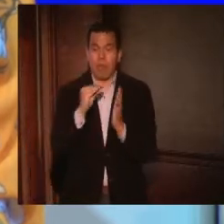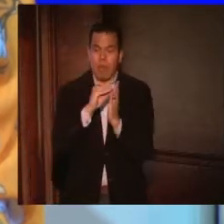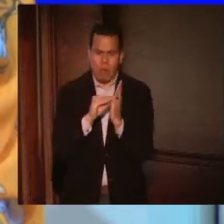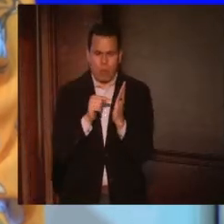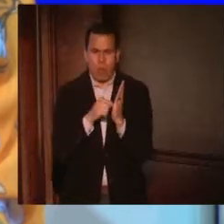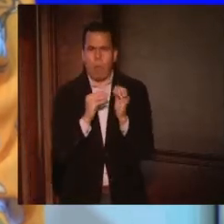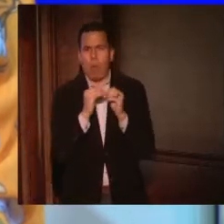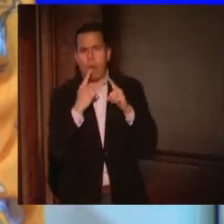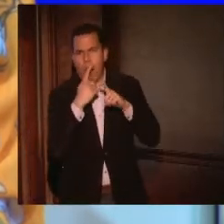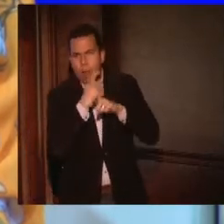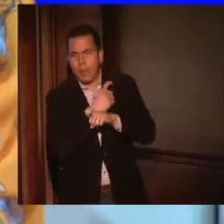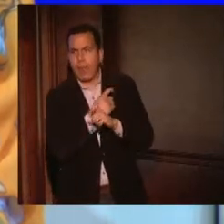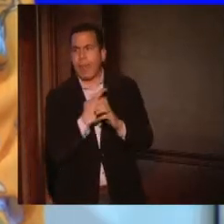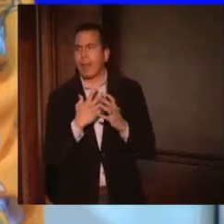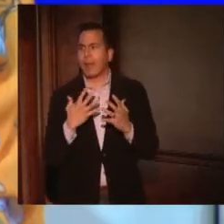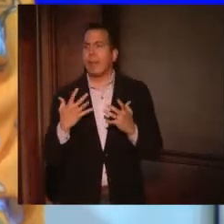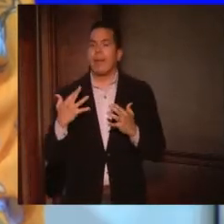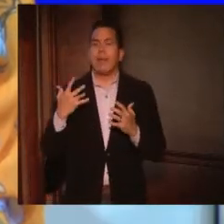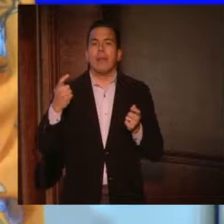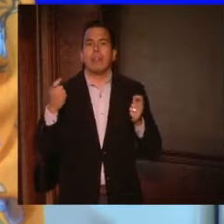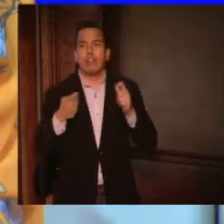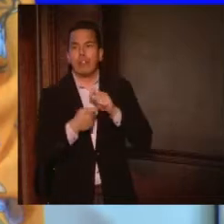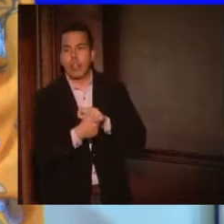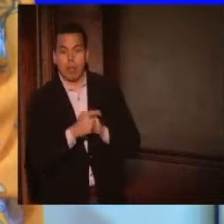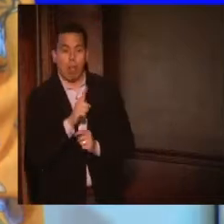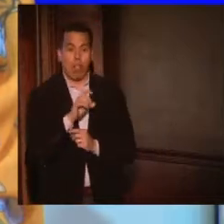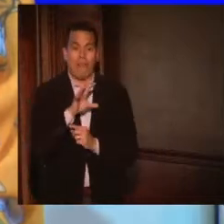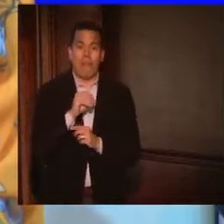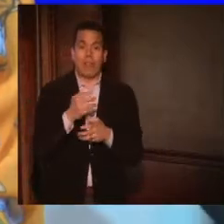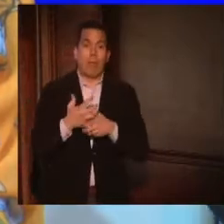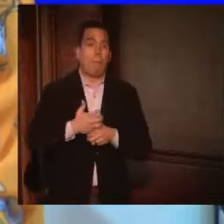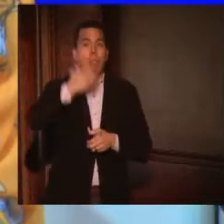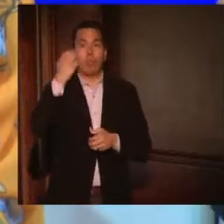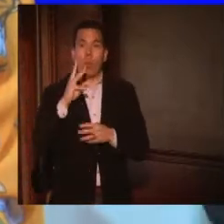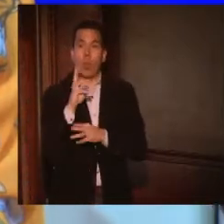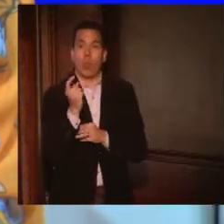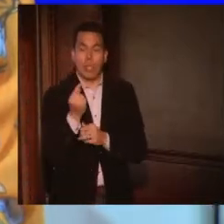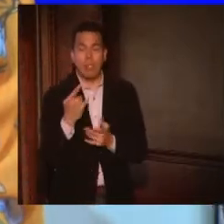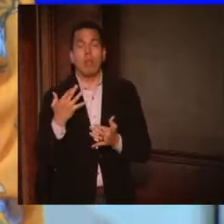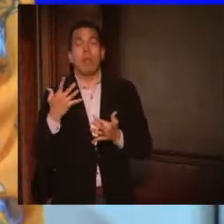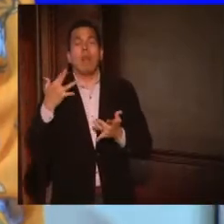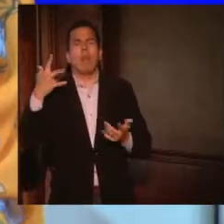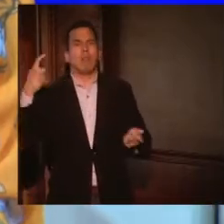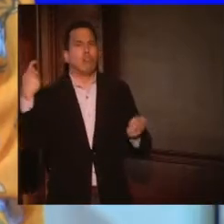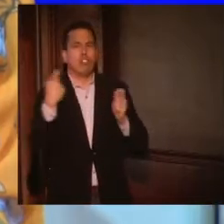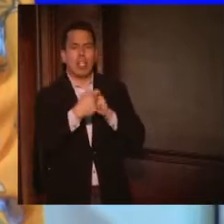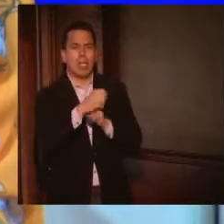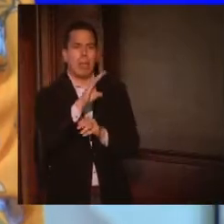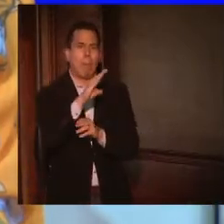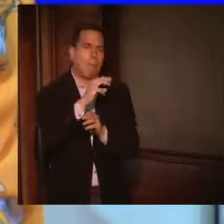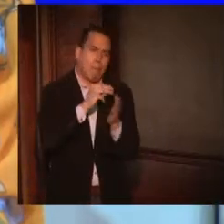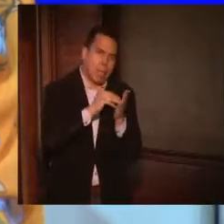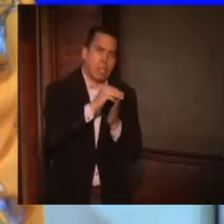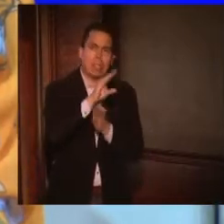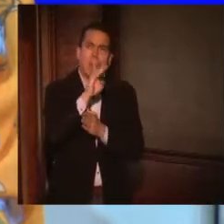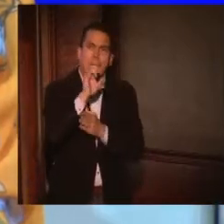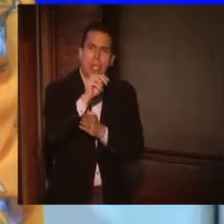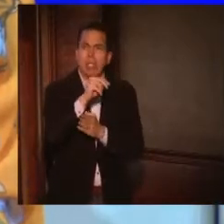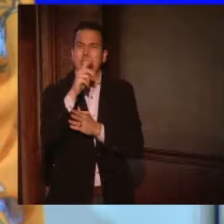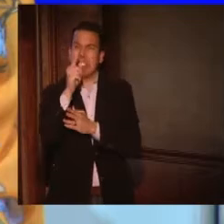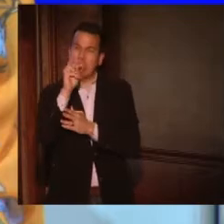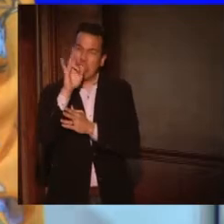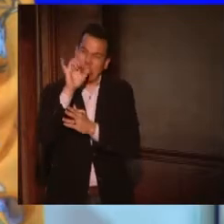became more complicated. We started moving from 150 bushels of wheat into millions and millions and billions and trillions of dollars of value, flowing